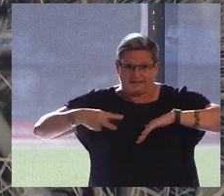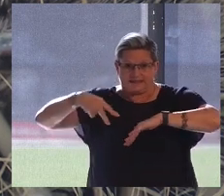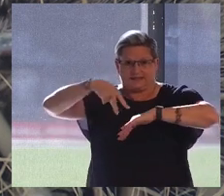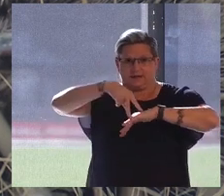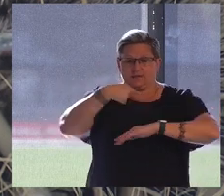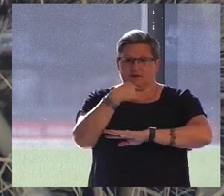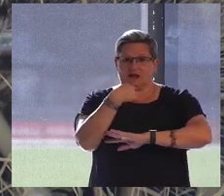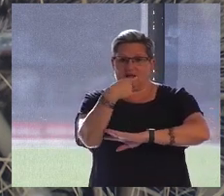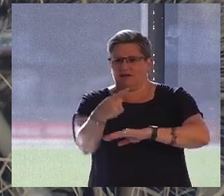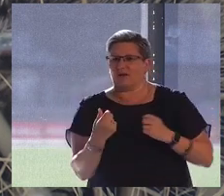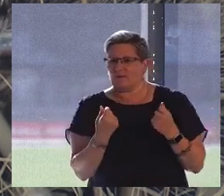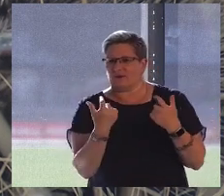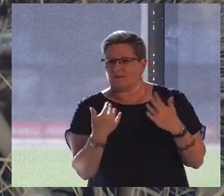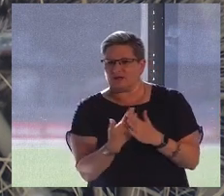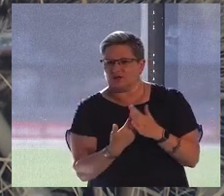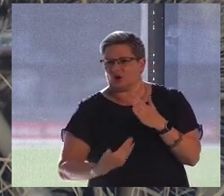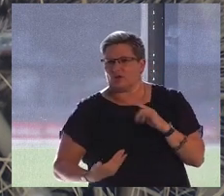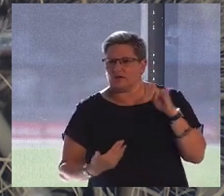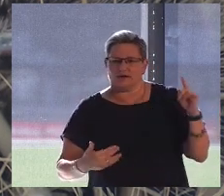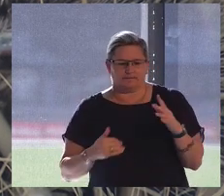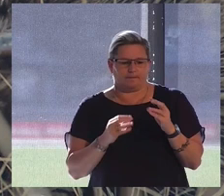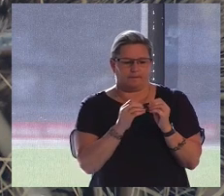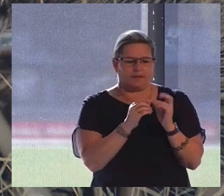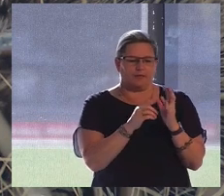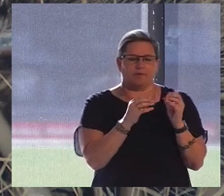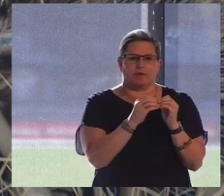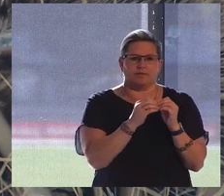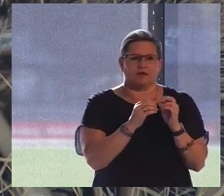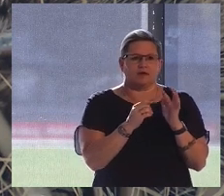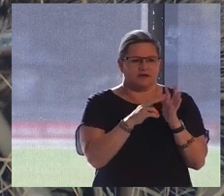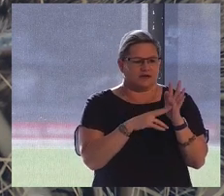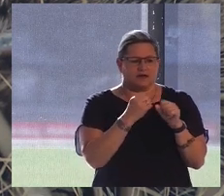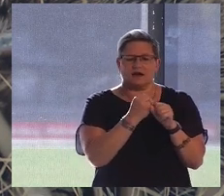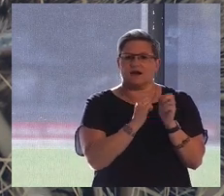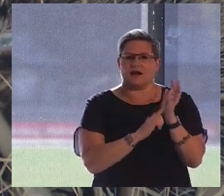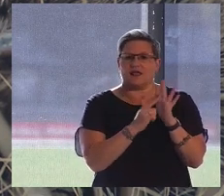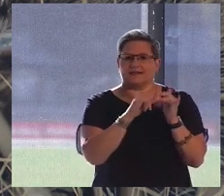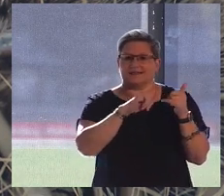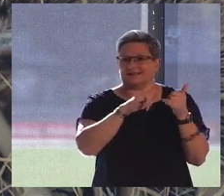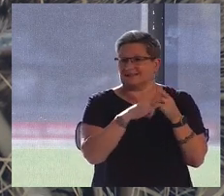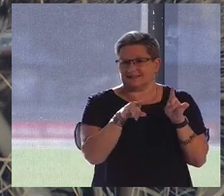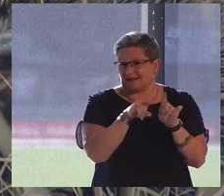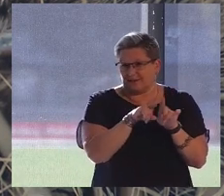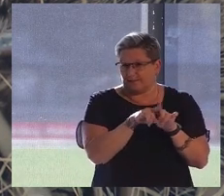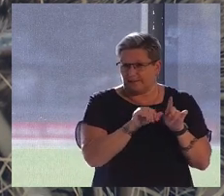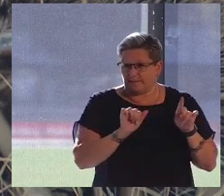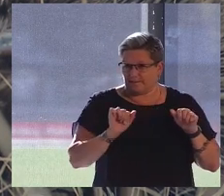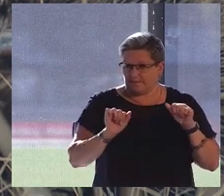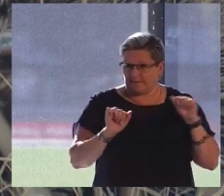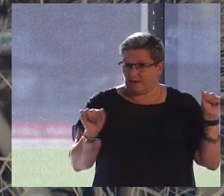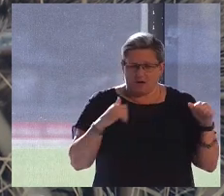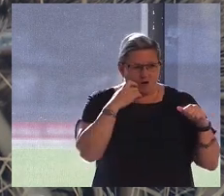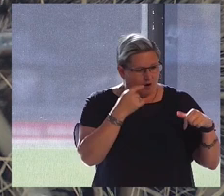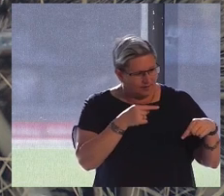stories like this. Republican Congressman Bob Inglis, similar story, had spent his career opposing climate